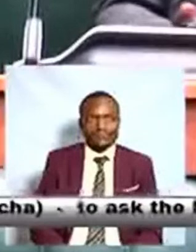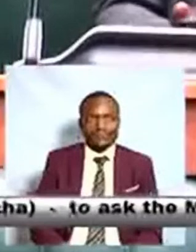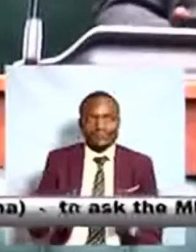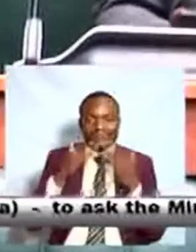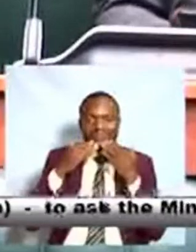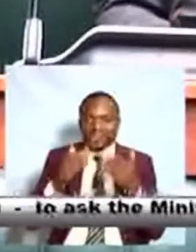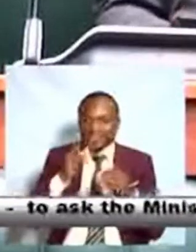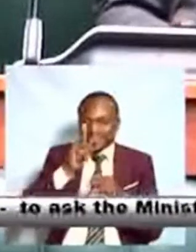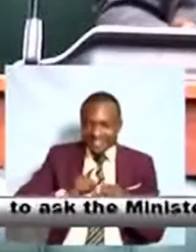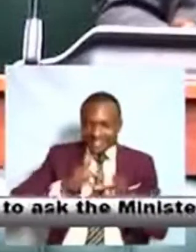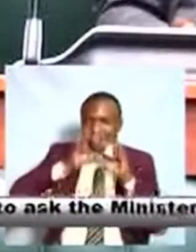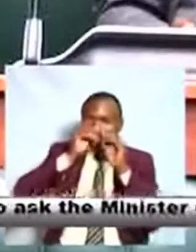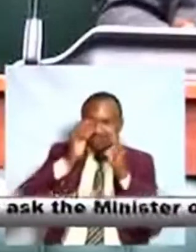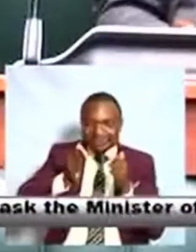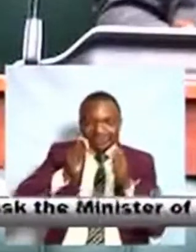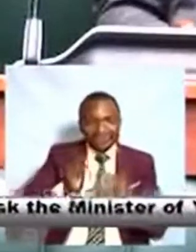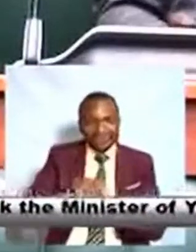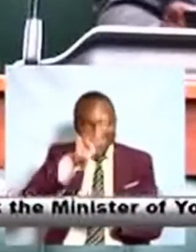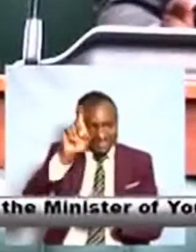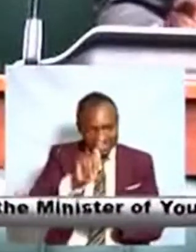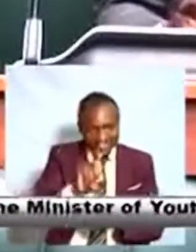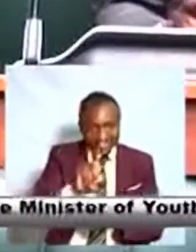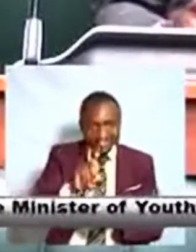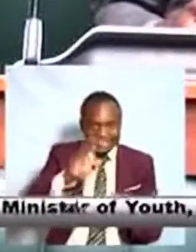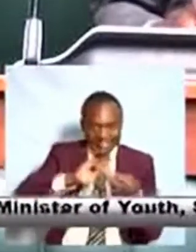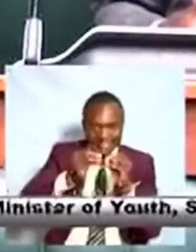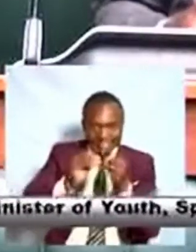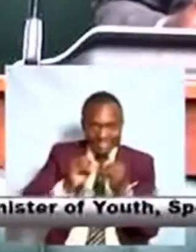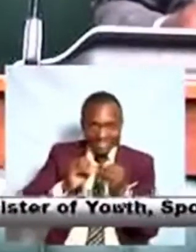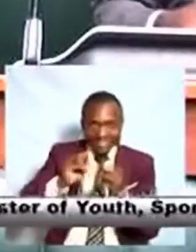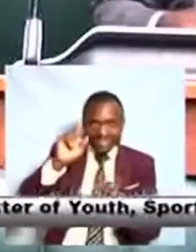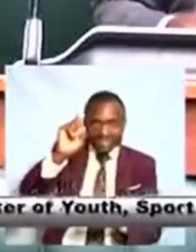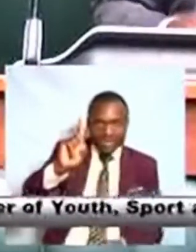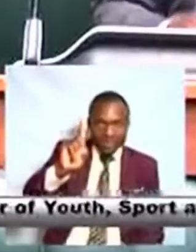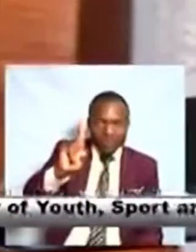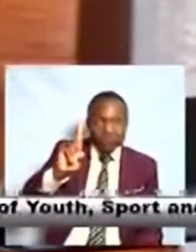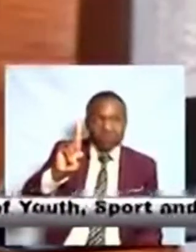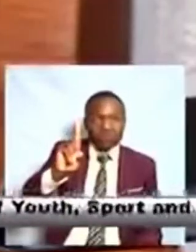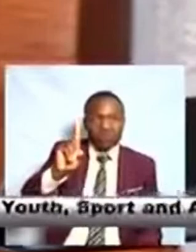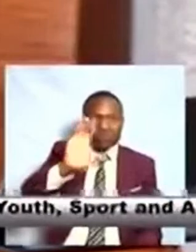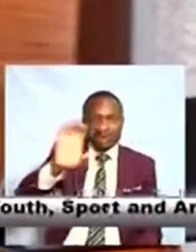Thank you very much, Madam Speaker. Question number 117.